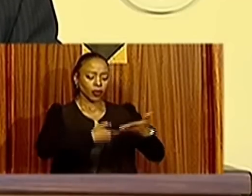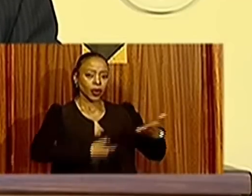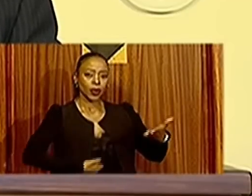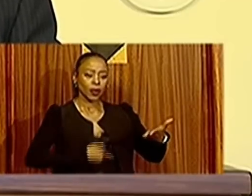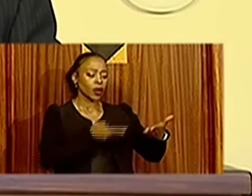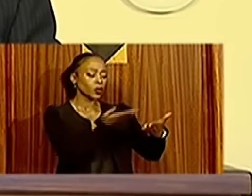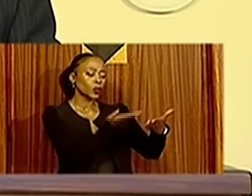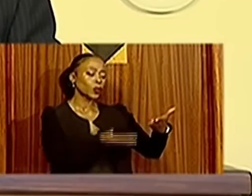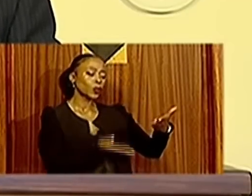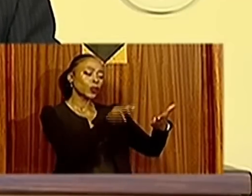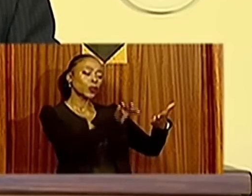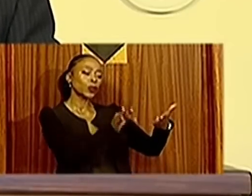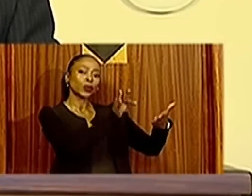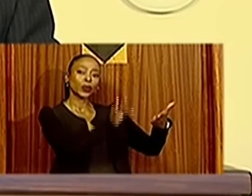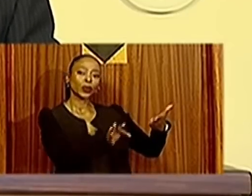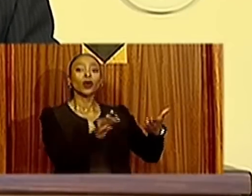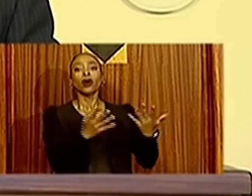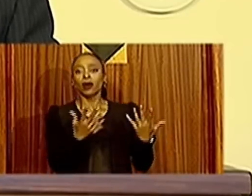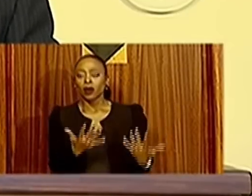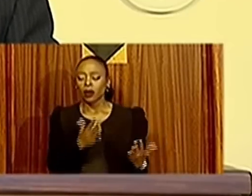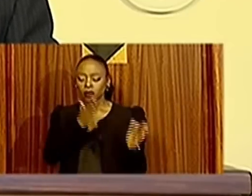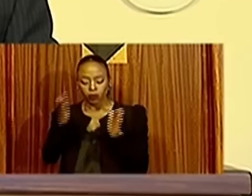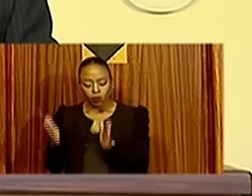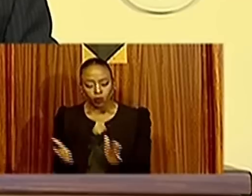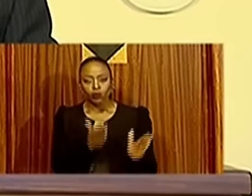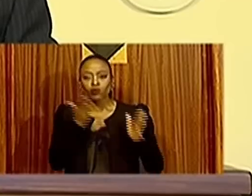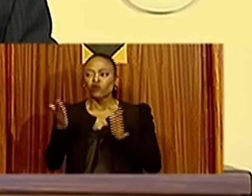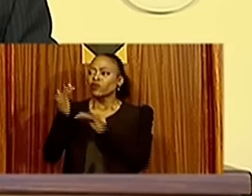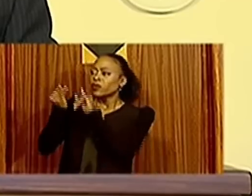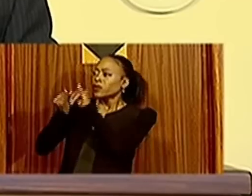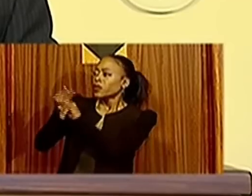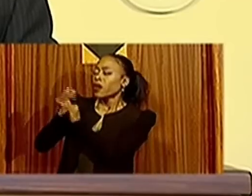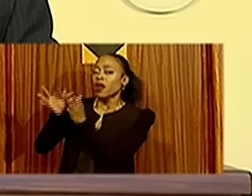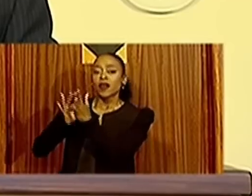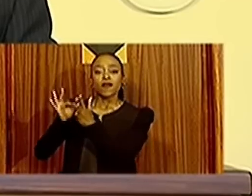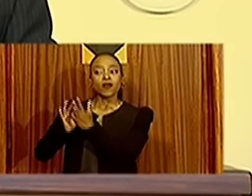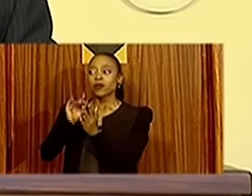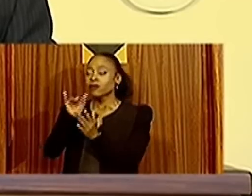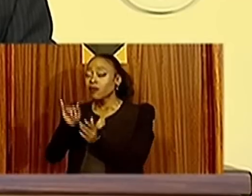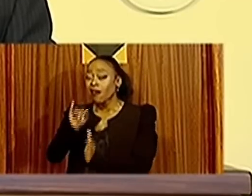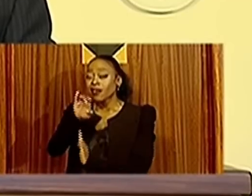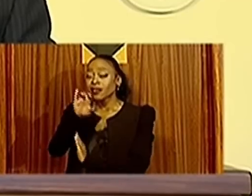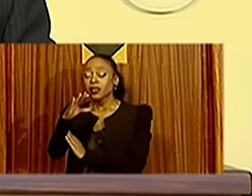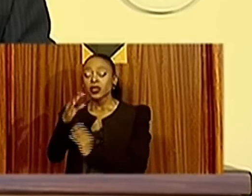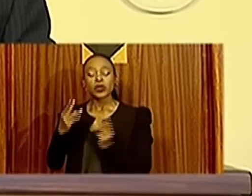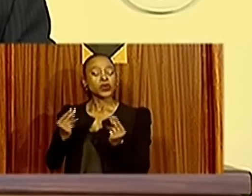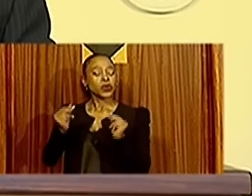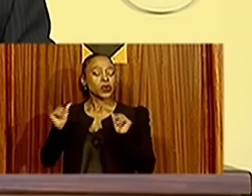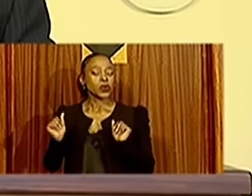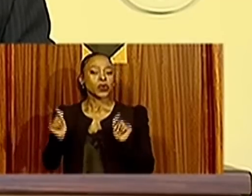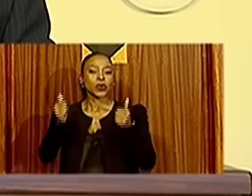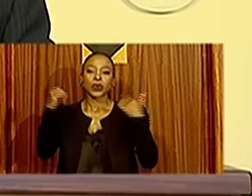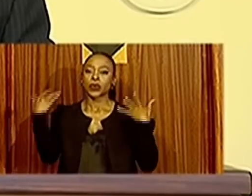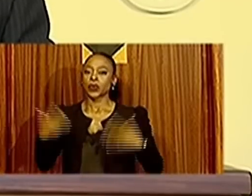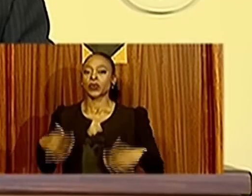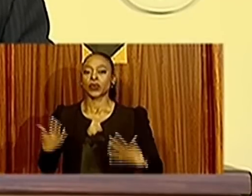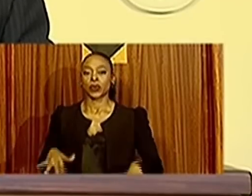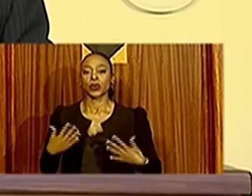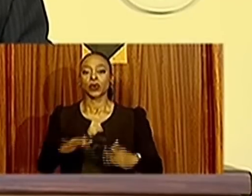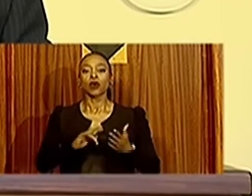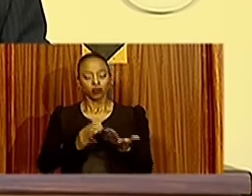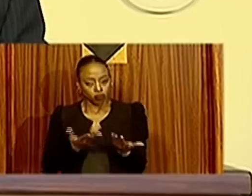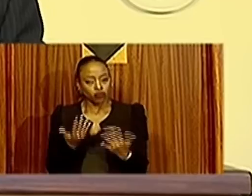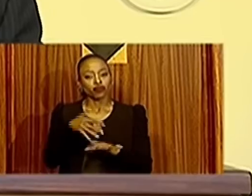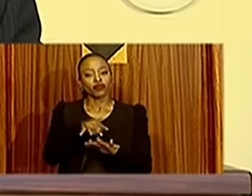in the organization of overseas voting, and in the diligent application of our electoral